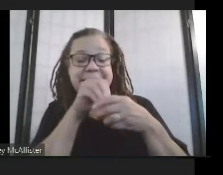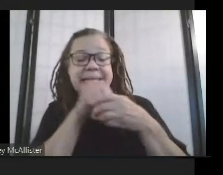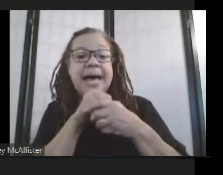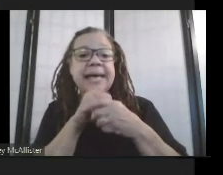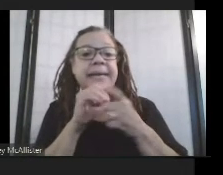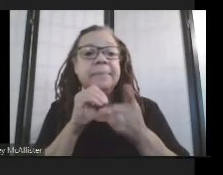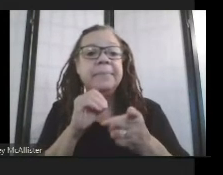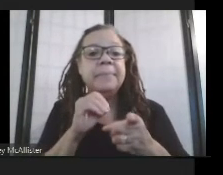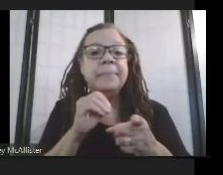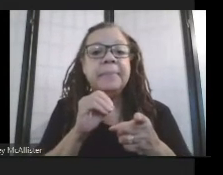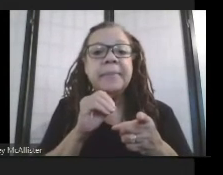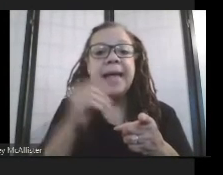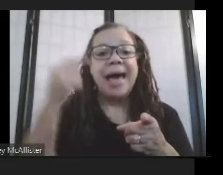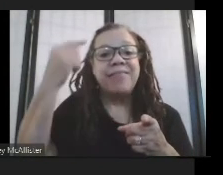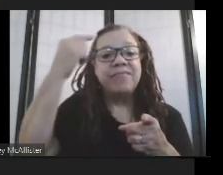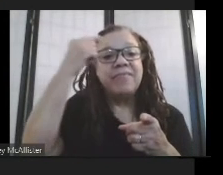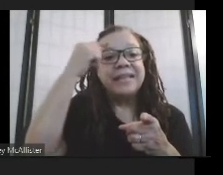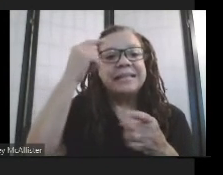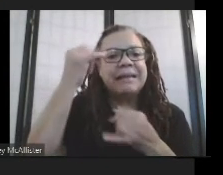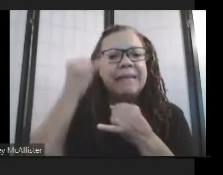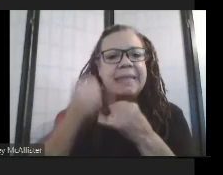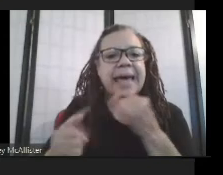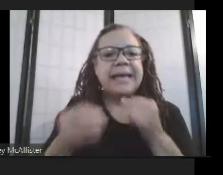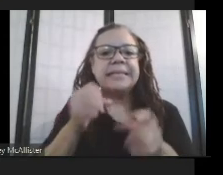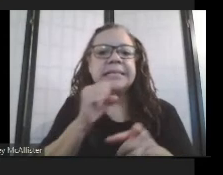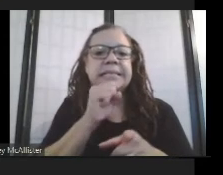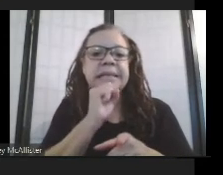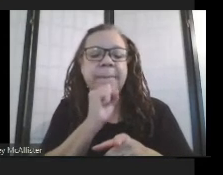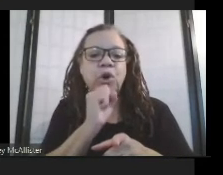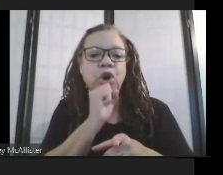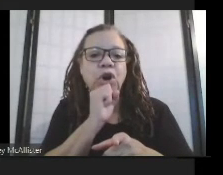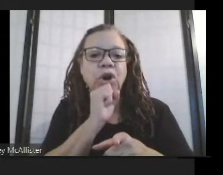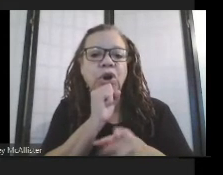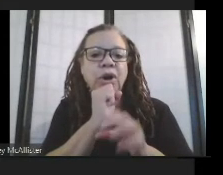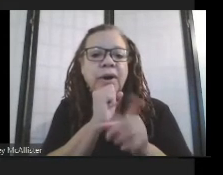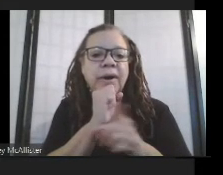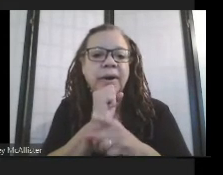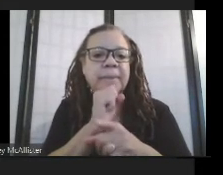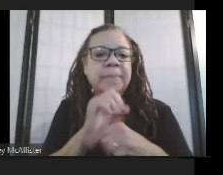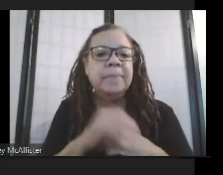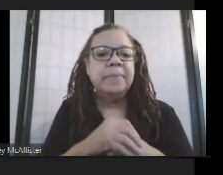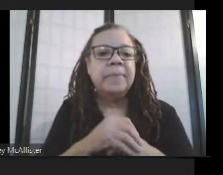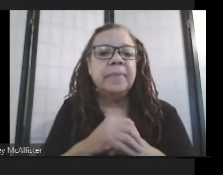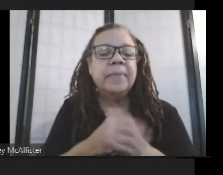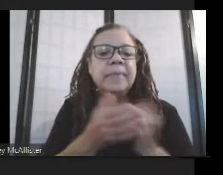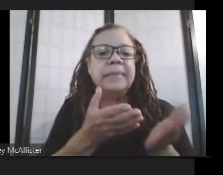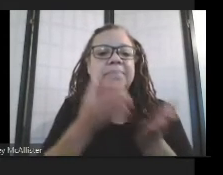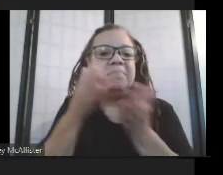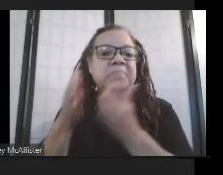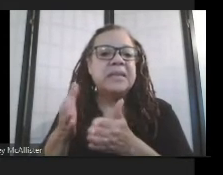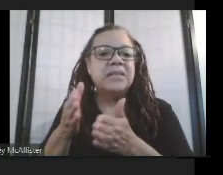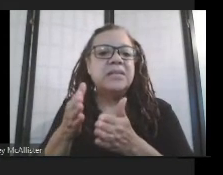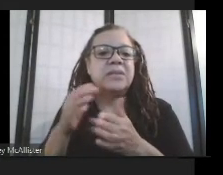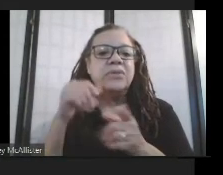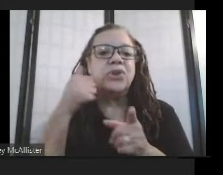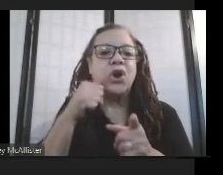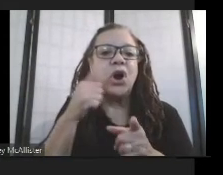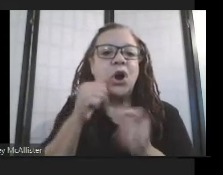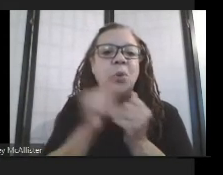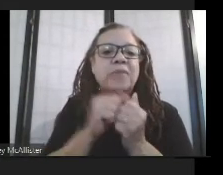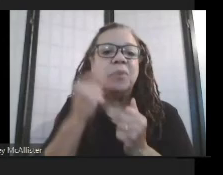portrayed. Yeah. So there's, I think there's a Last Supper, that's O Nami, or